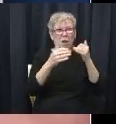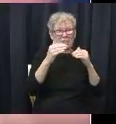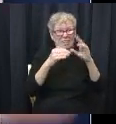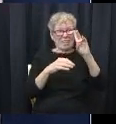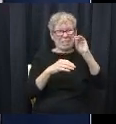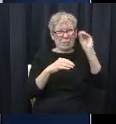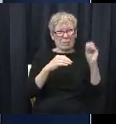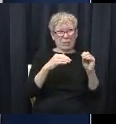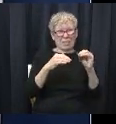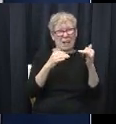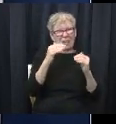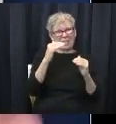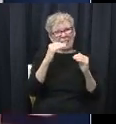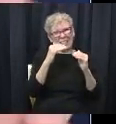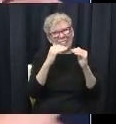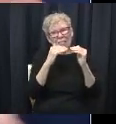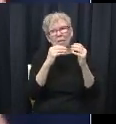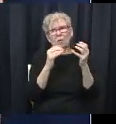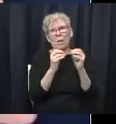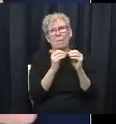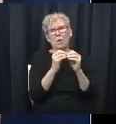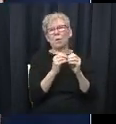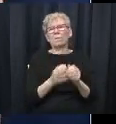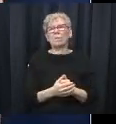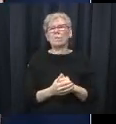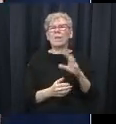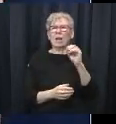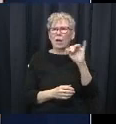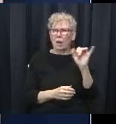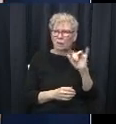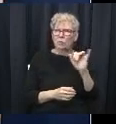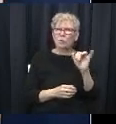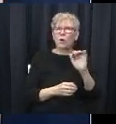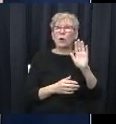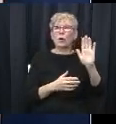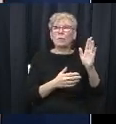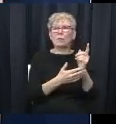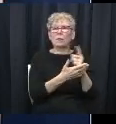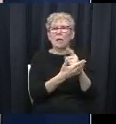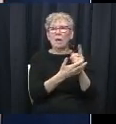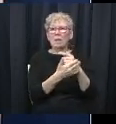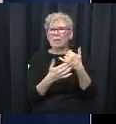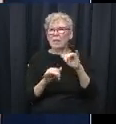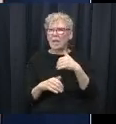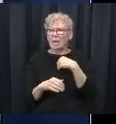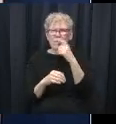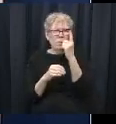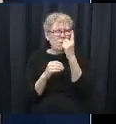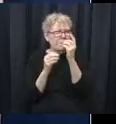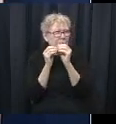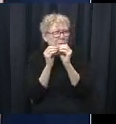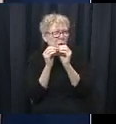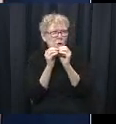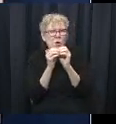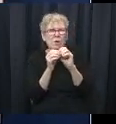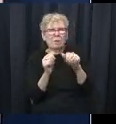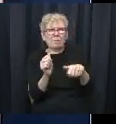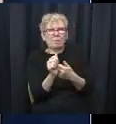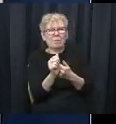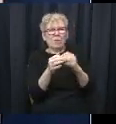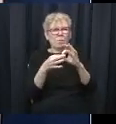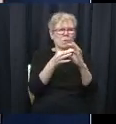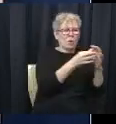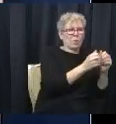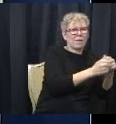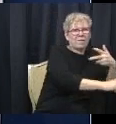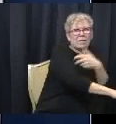that will also directly tie in where we are with vaccination before we abolish the Dial. I wake up every morning saying,